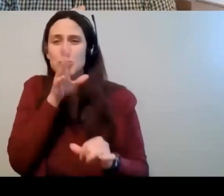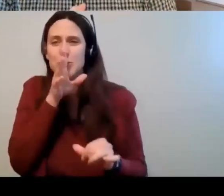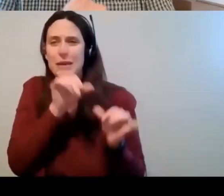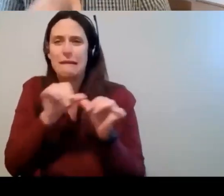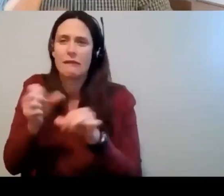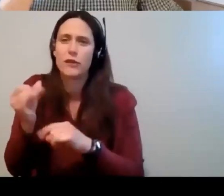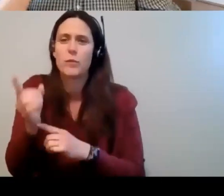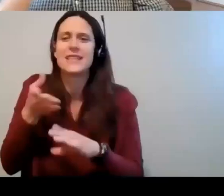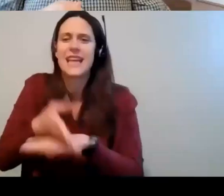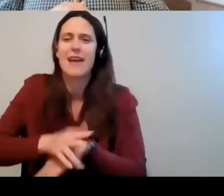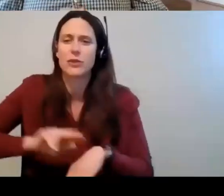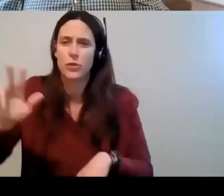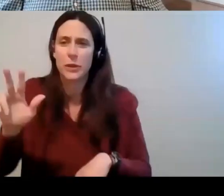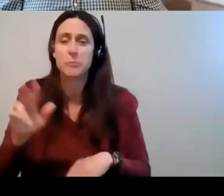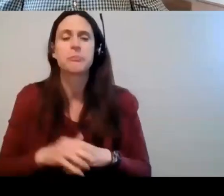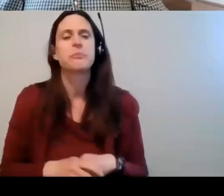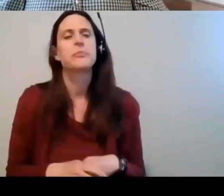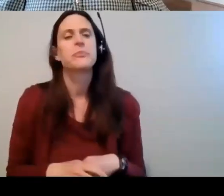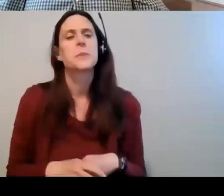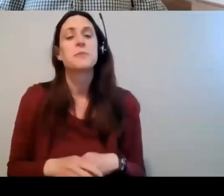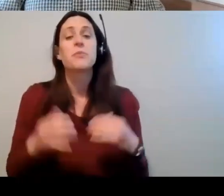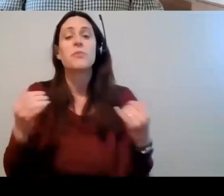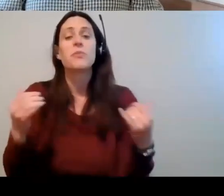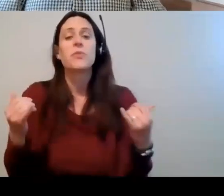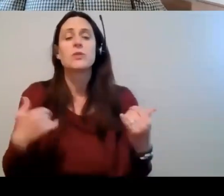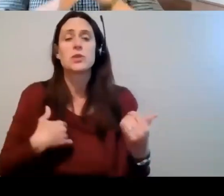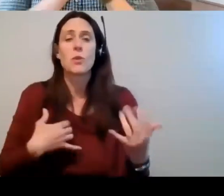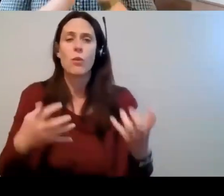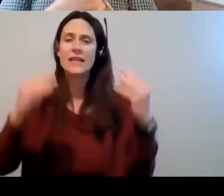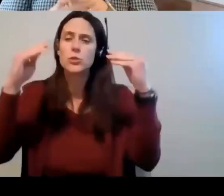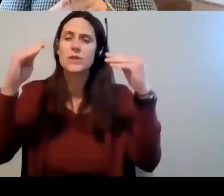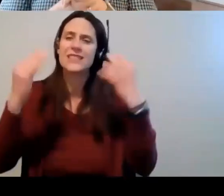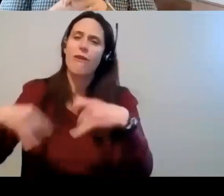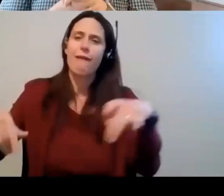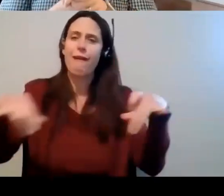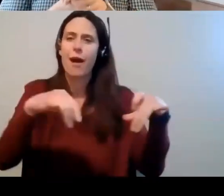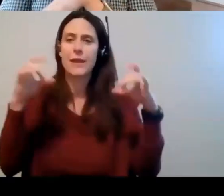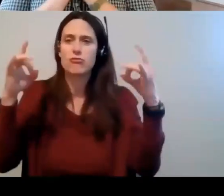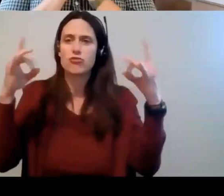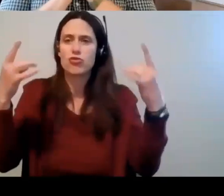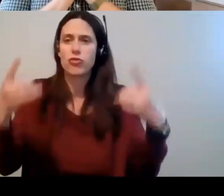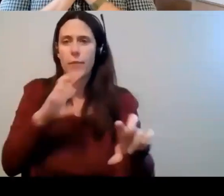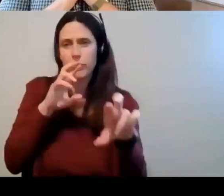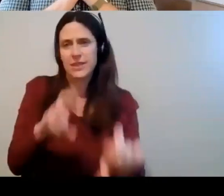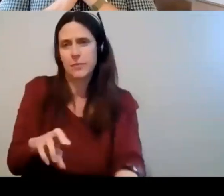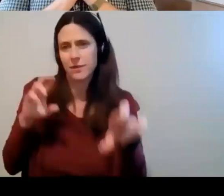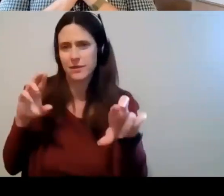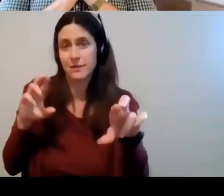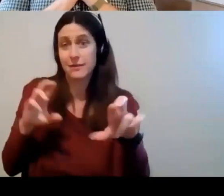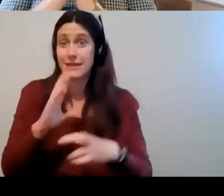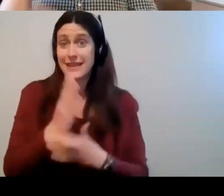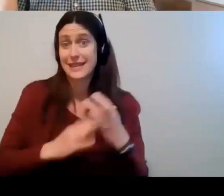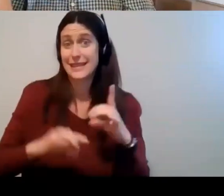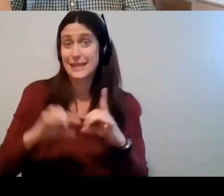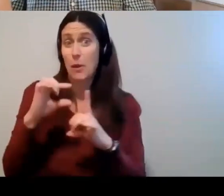so what I want to teach you now is just really common trauma responses. Some of these words will look familiar. I'll remind you, our